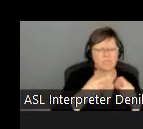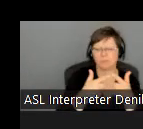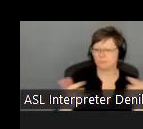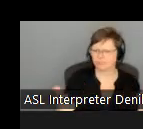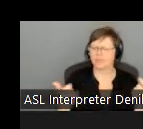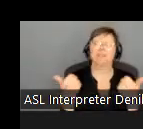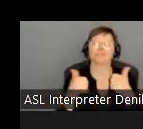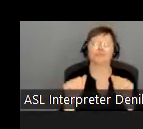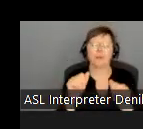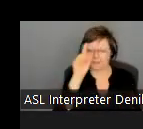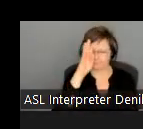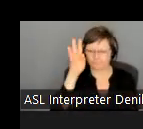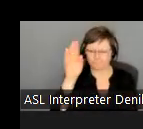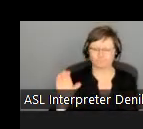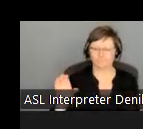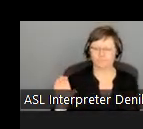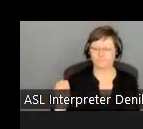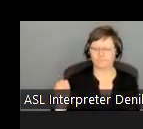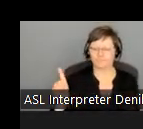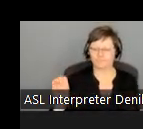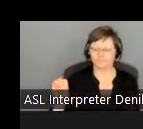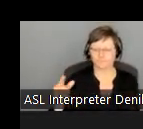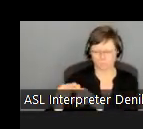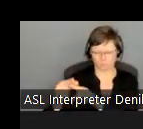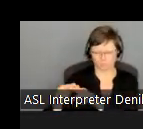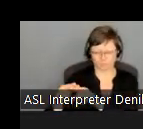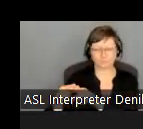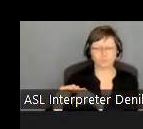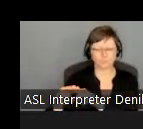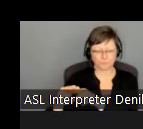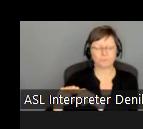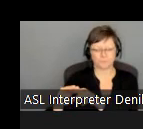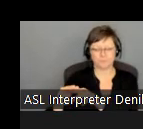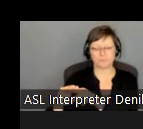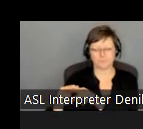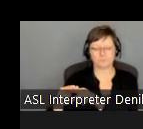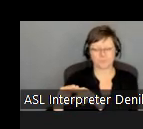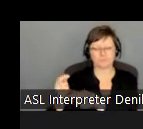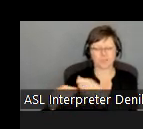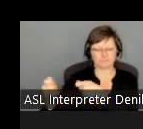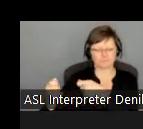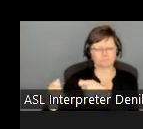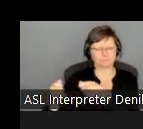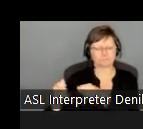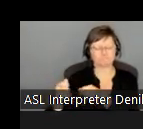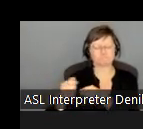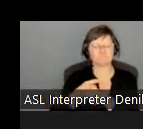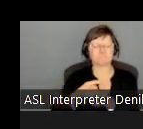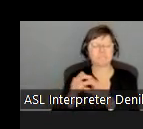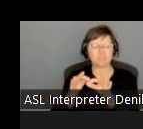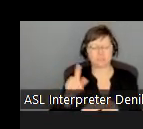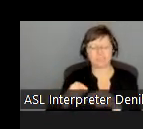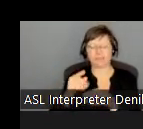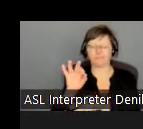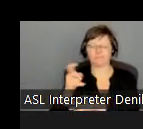code word that you only know with each other if there is an emergency. So this is a graphic image that we came up with our